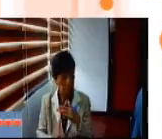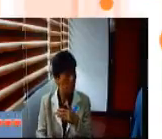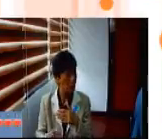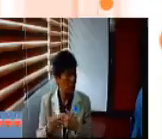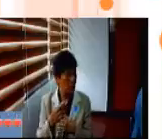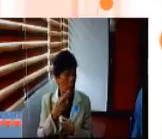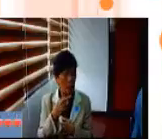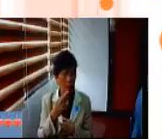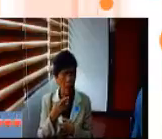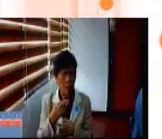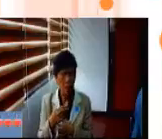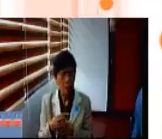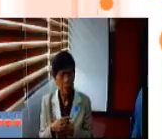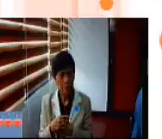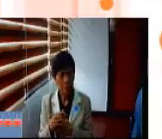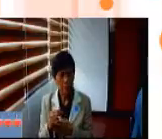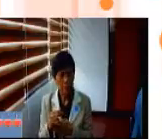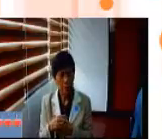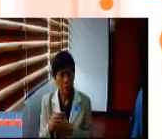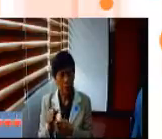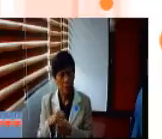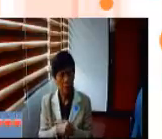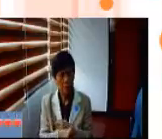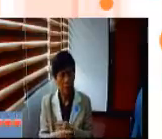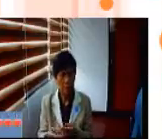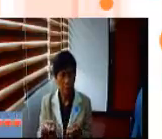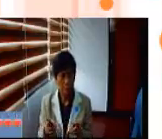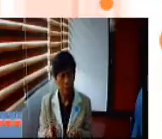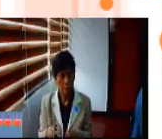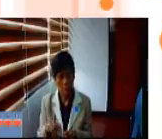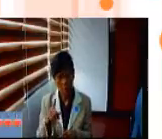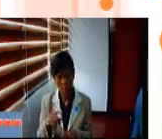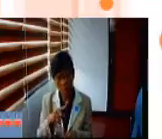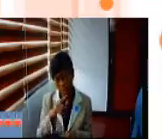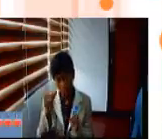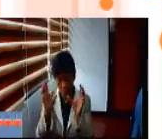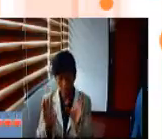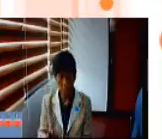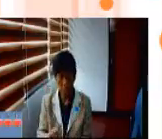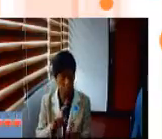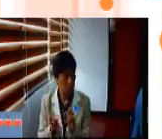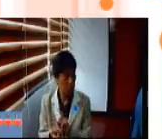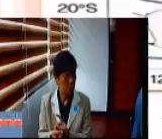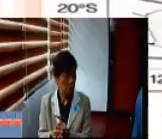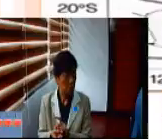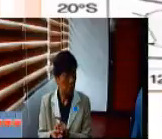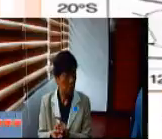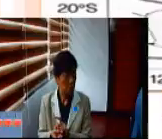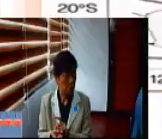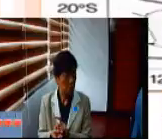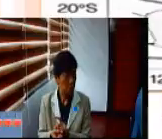increase due to climate change and El Nino, increase in El Nino events.